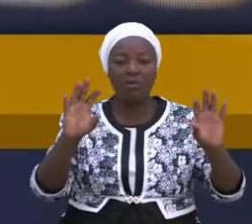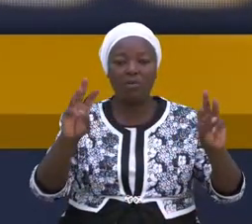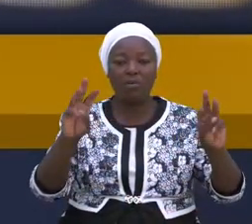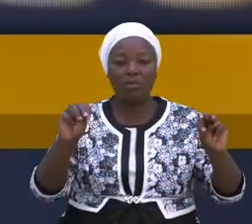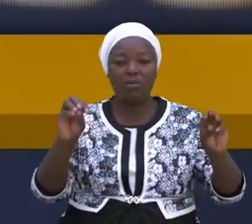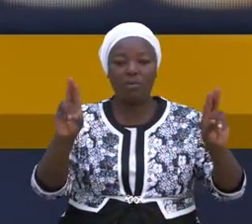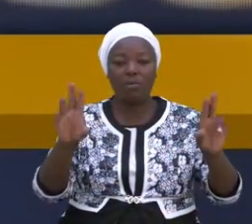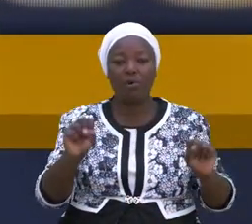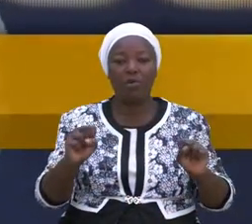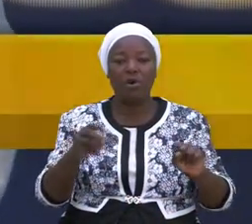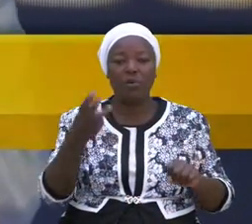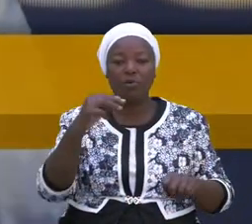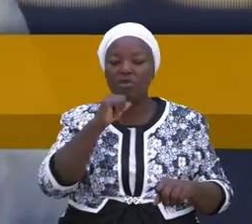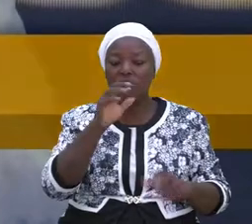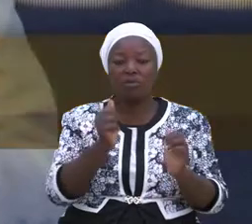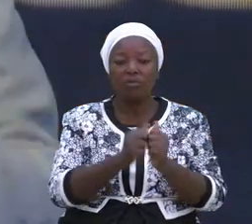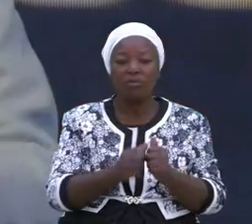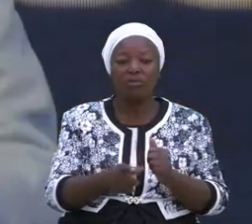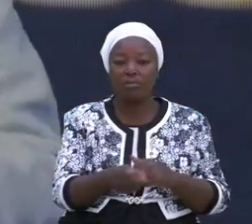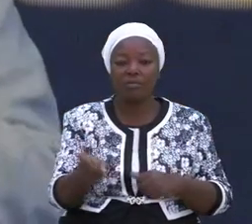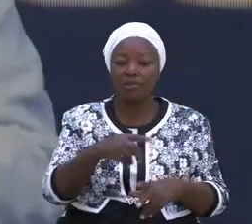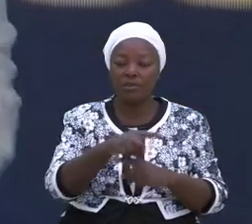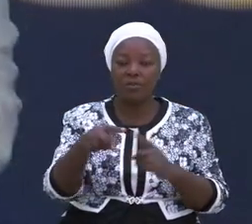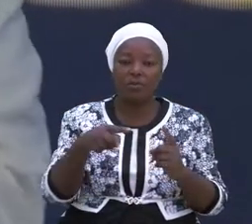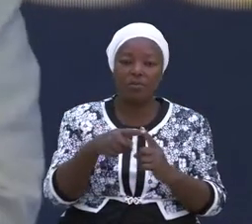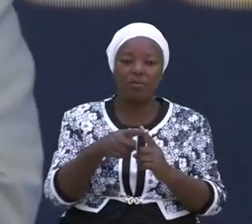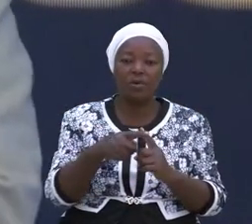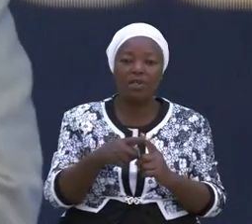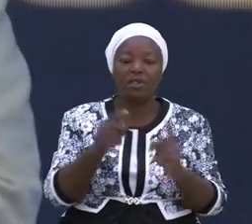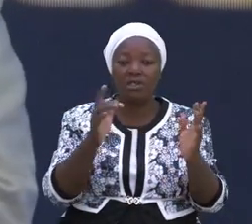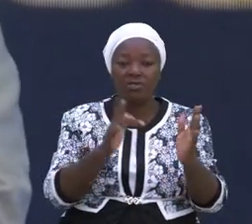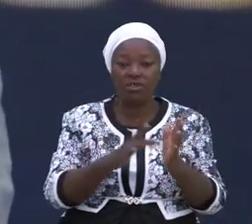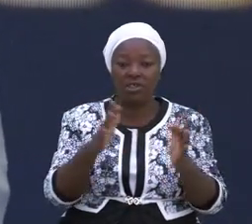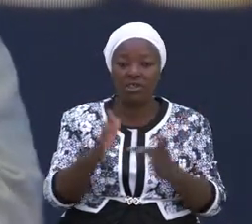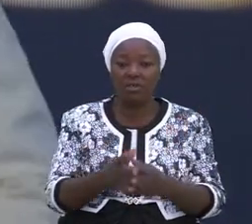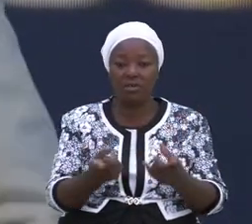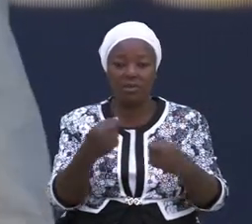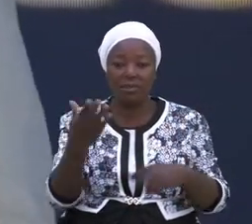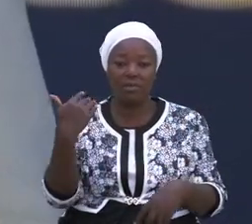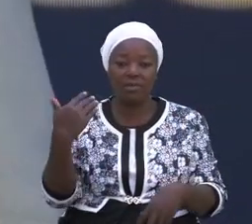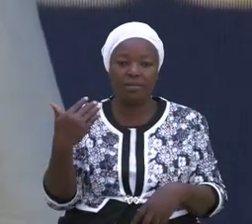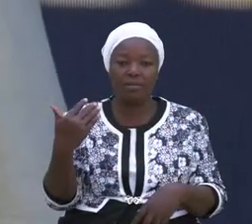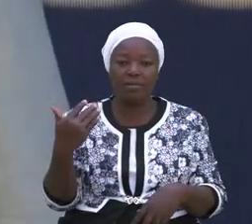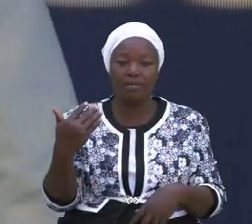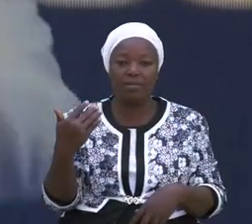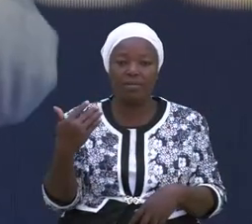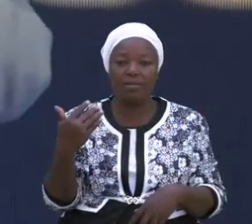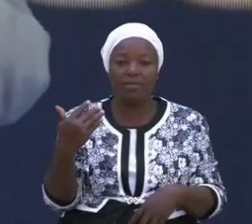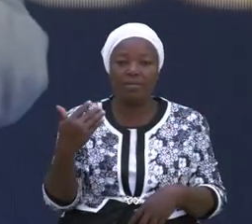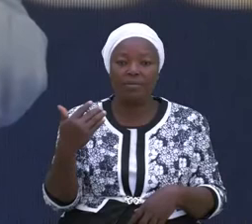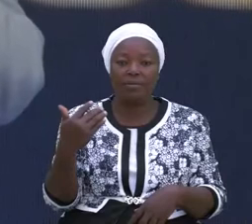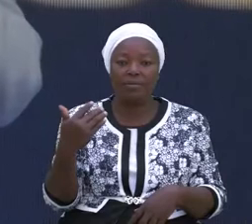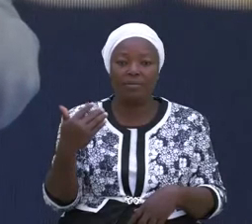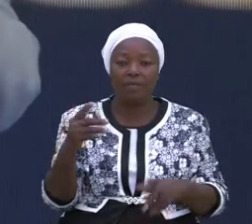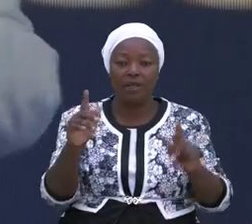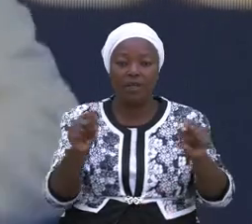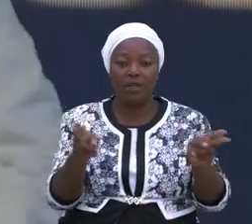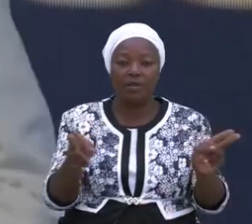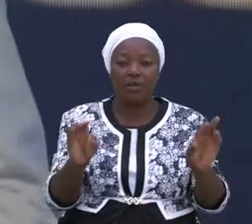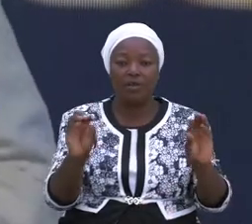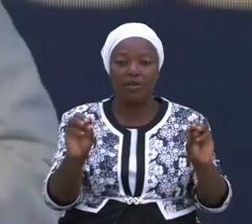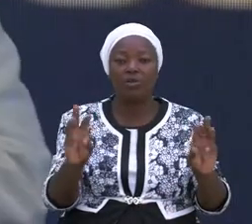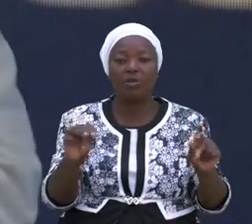with them when Jesus came. Thomas knew about